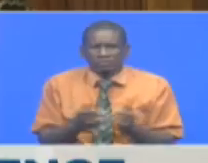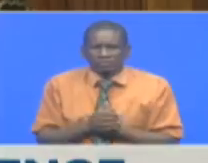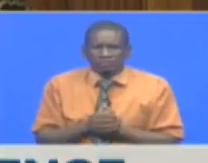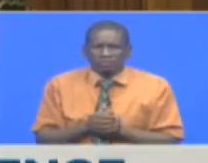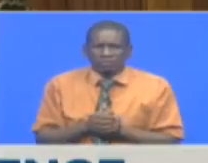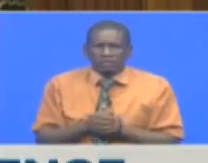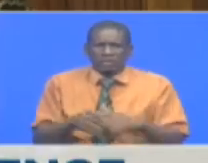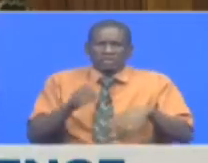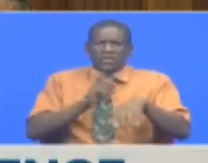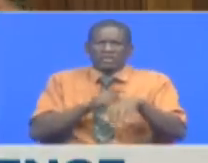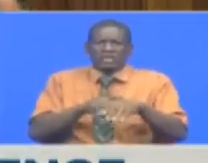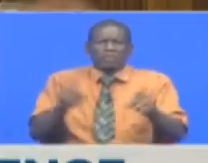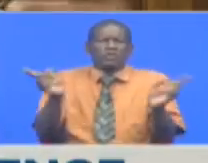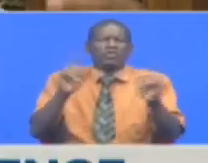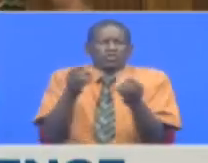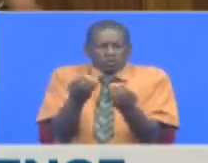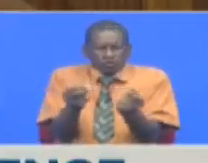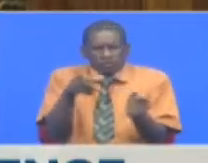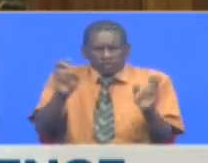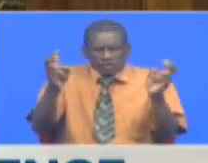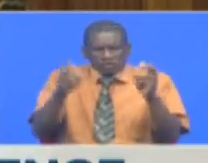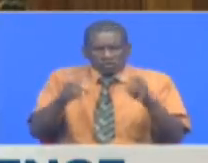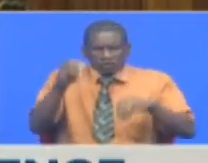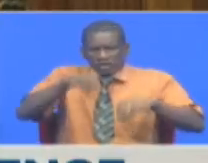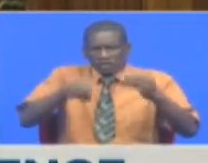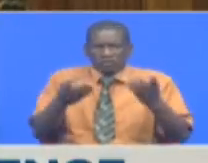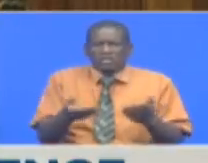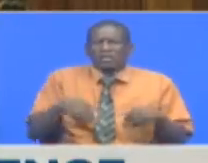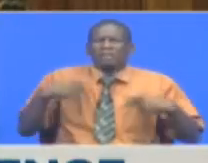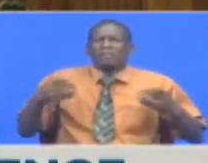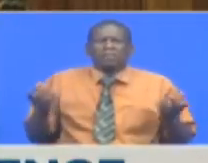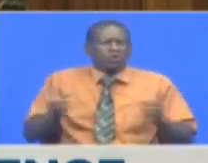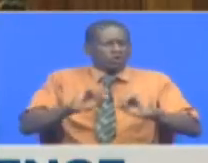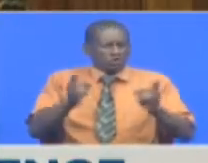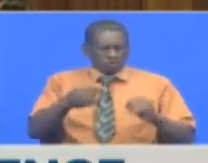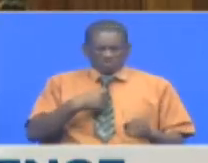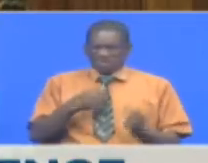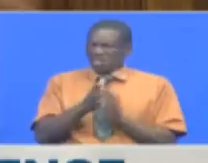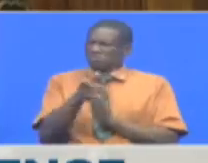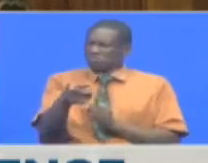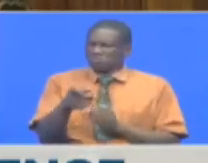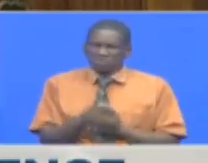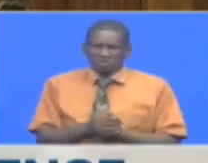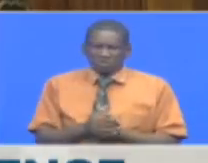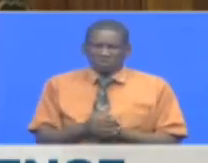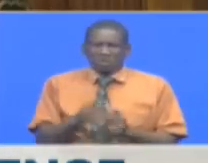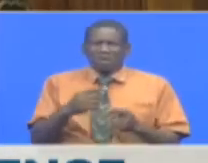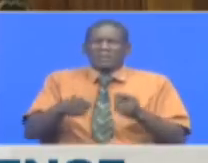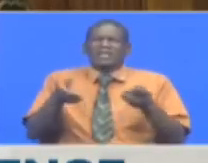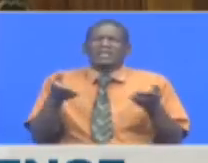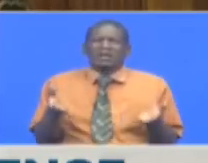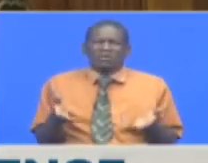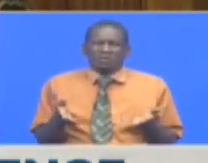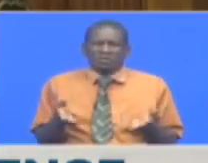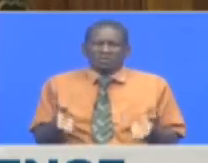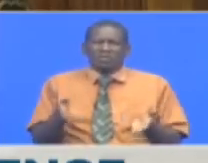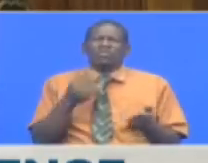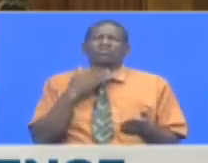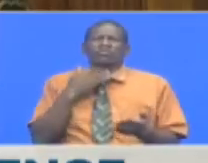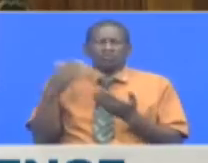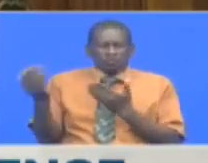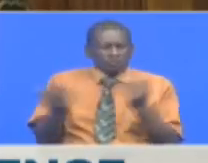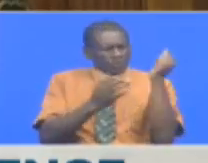when we don't deal with these issues of inequity? It is the people, not the elite. But somehow now, you will now want to blame